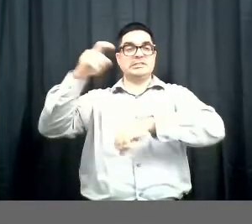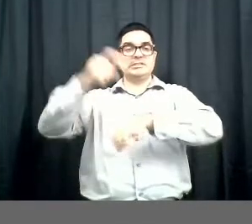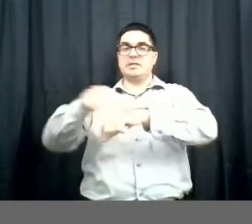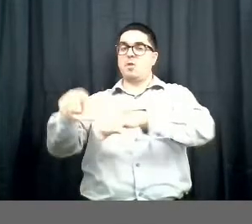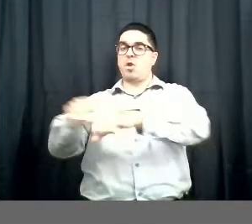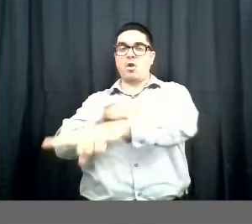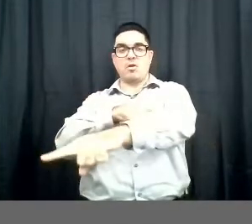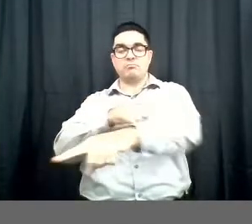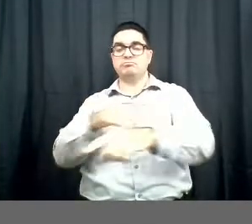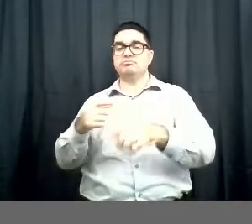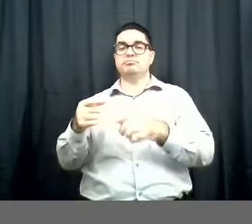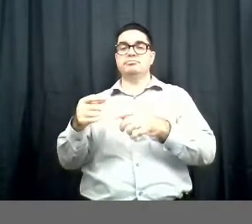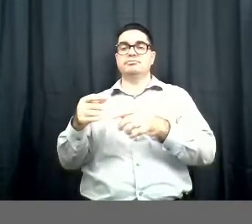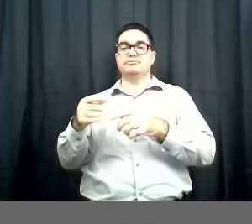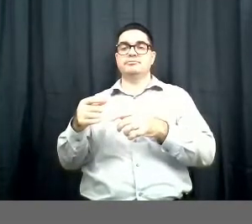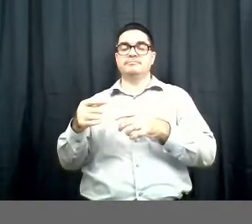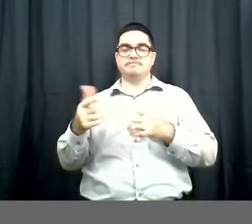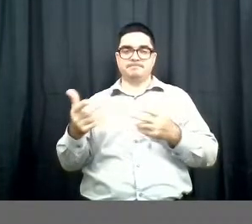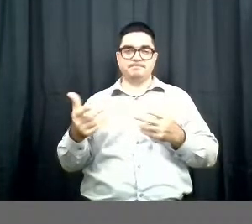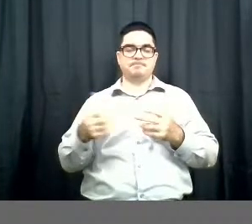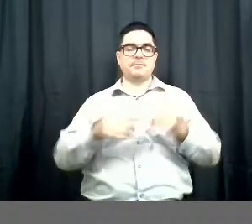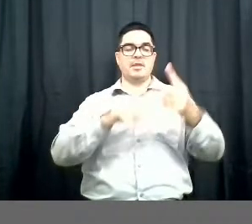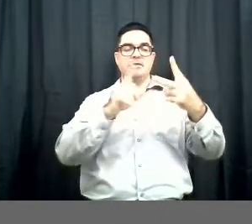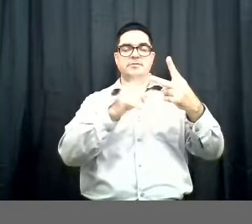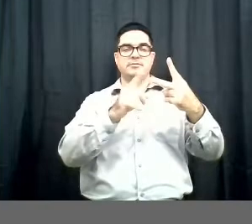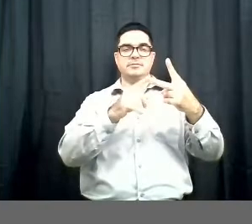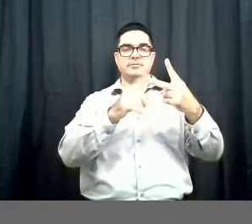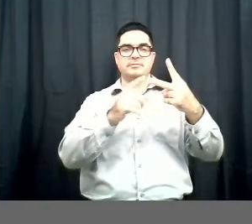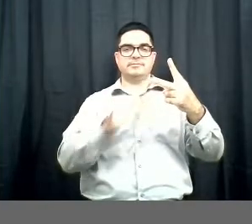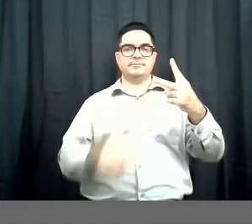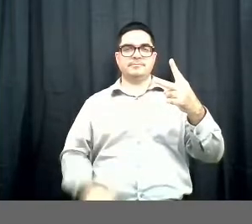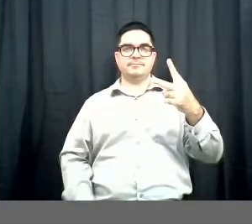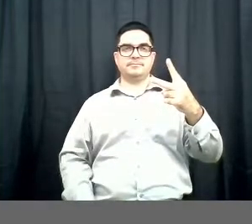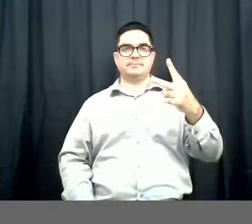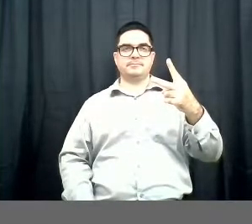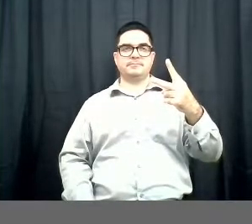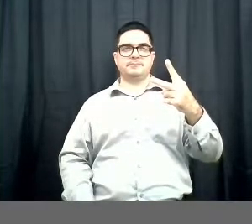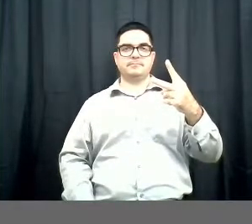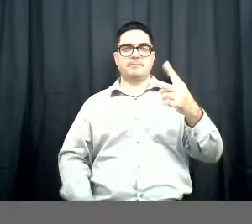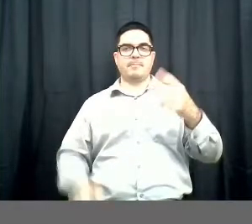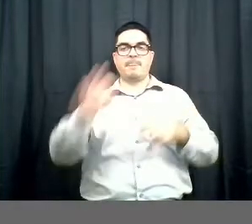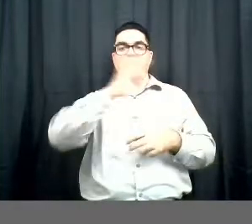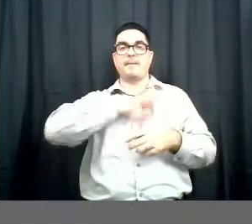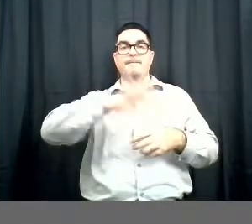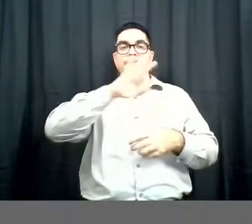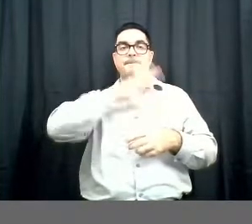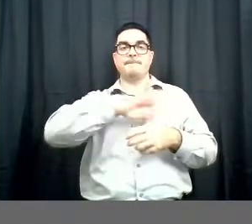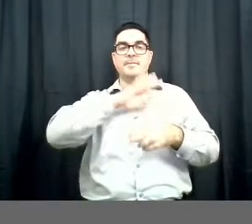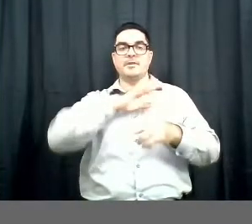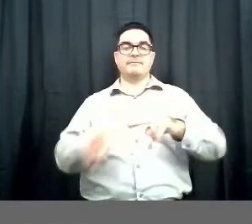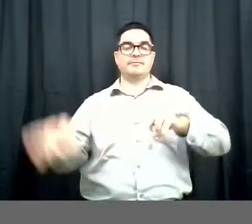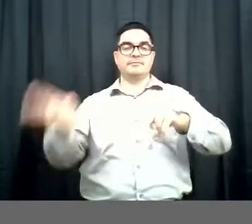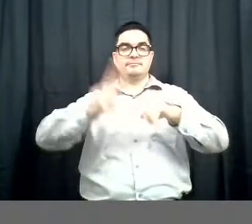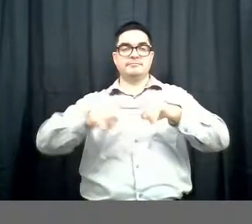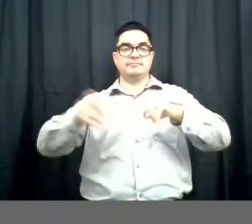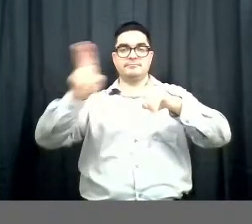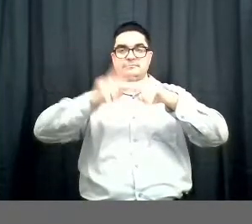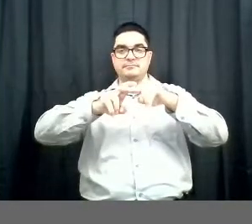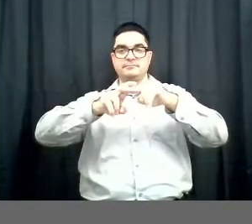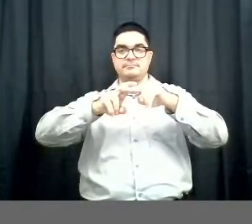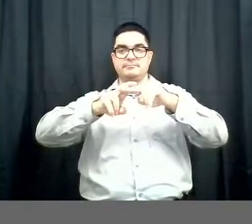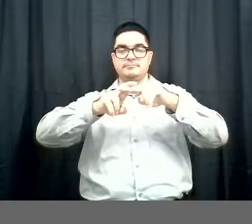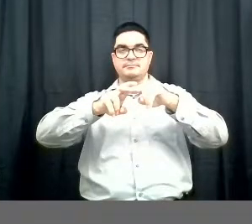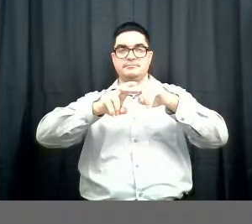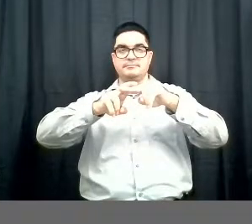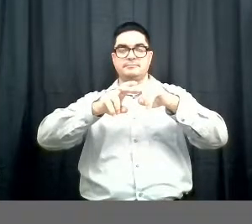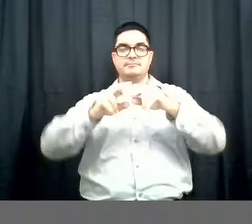fiscal plan. Second, Act 80 increases the retirement benefits payable for life, well beyond the retirement promise in the current law. So